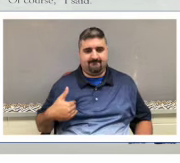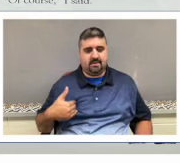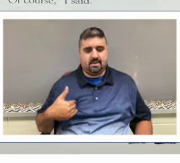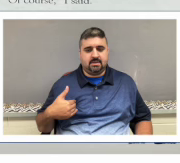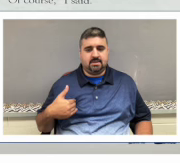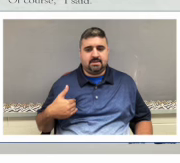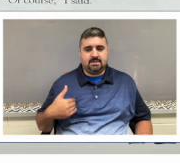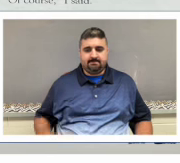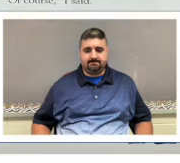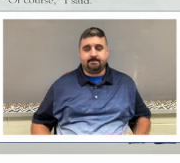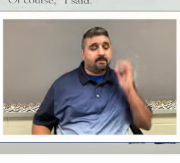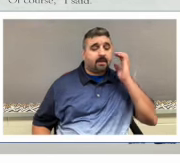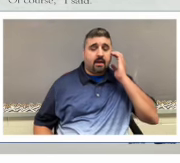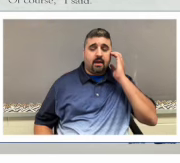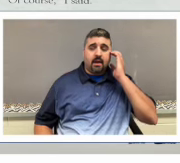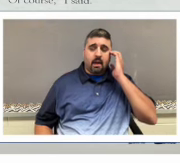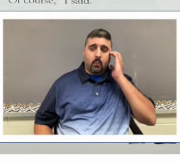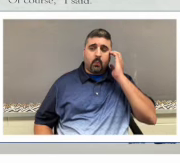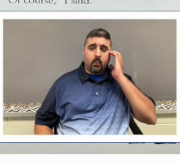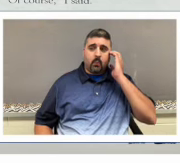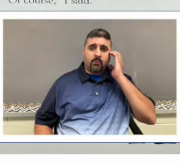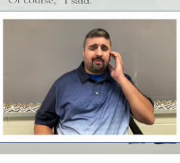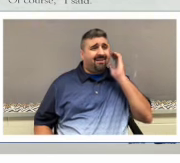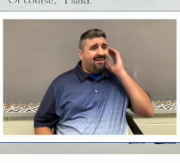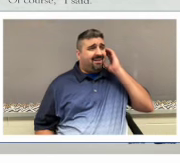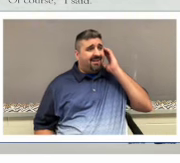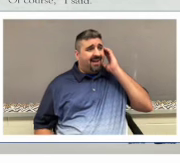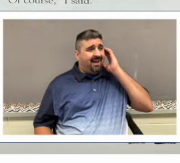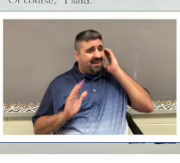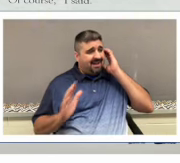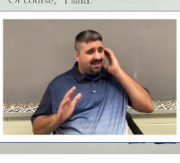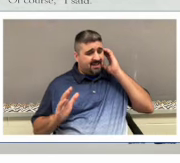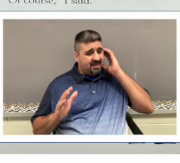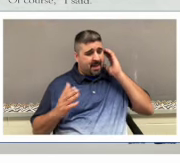me find it? Of course, I said.